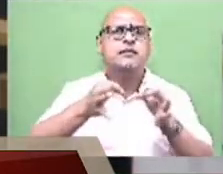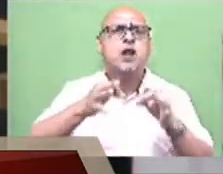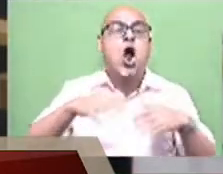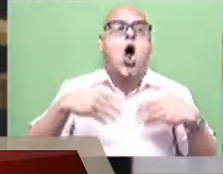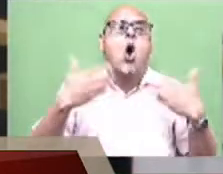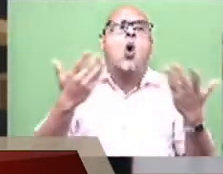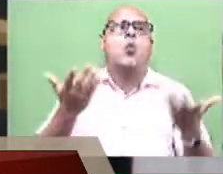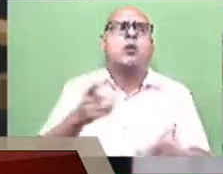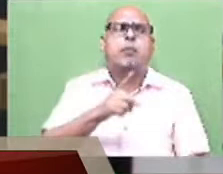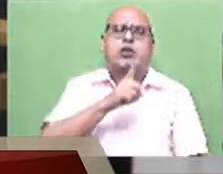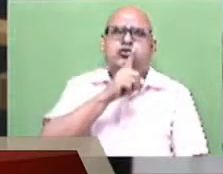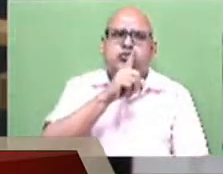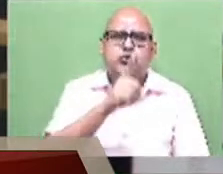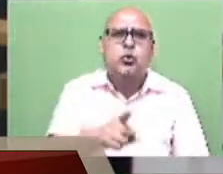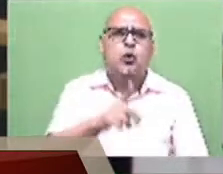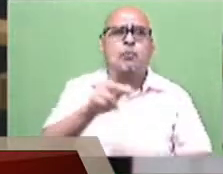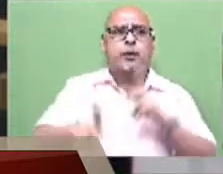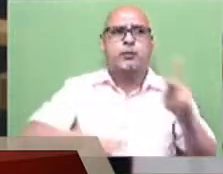other